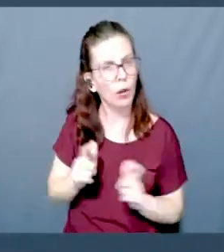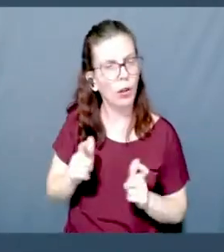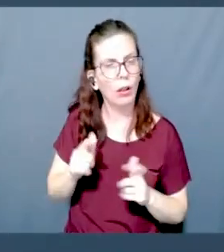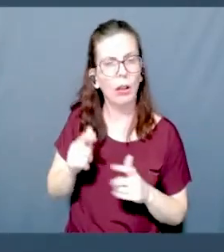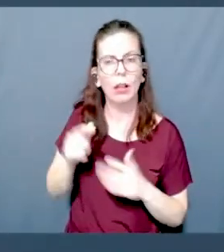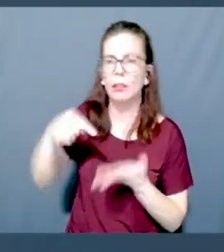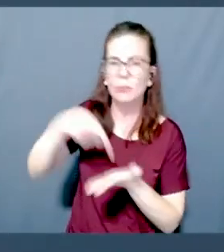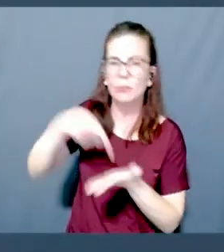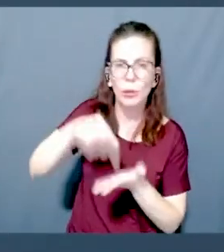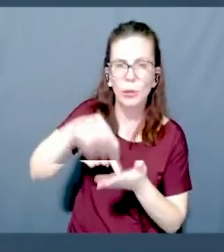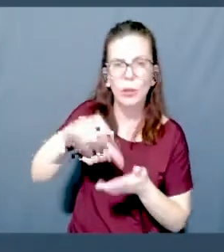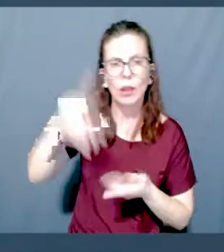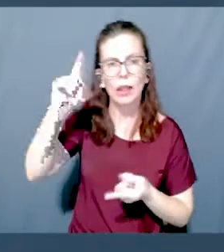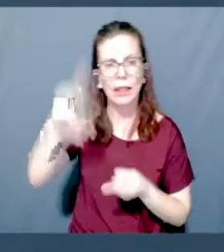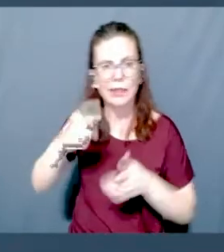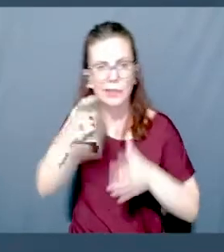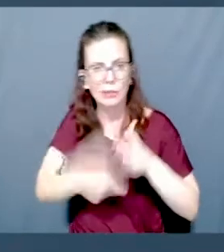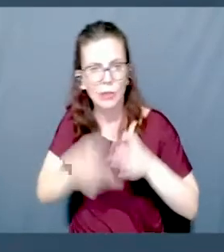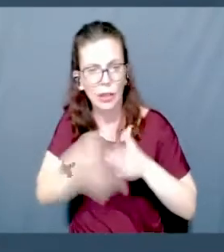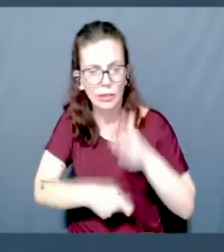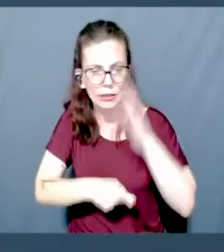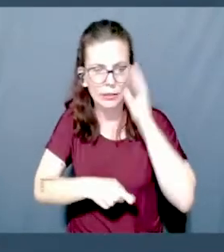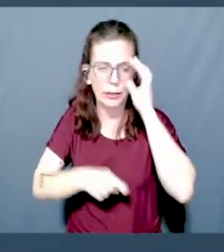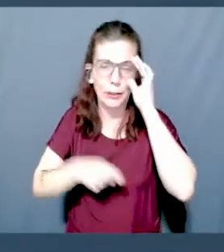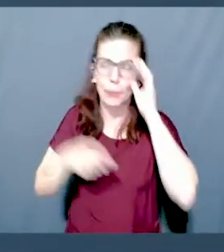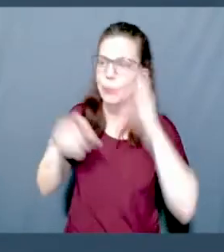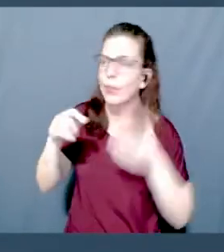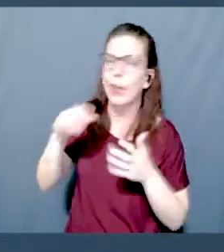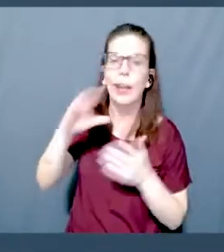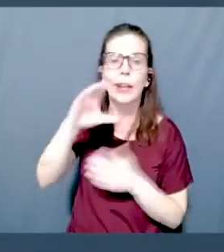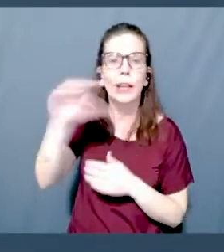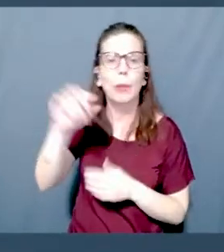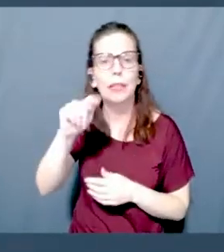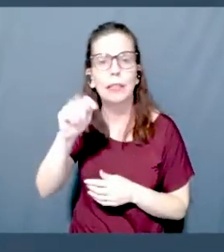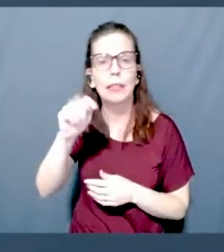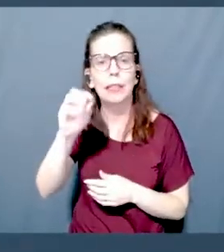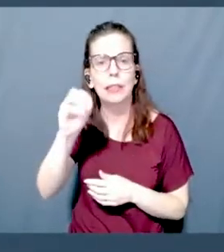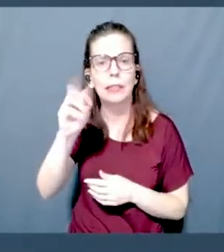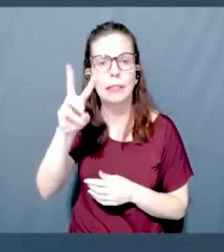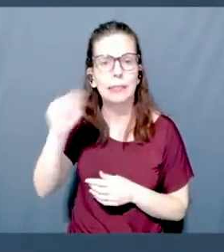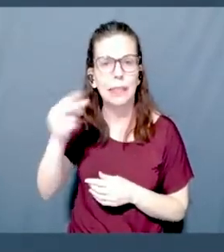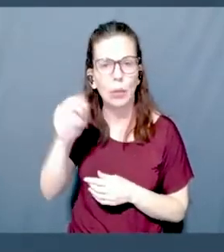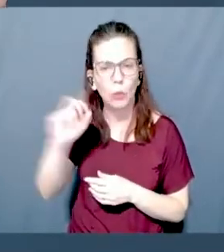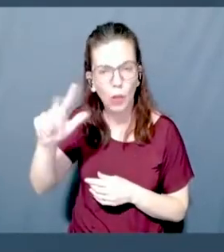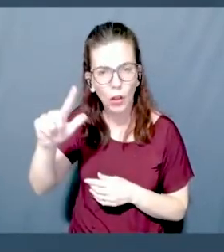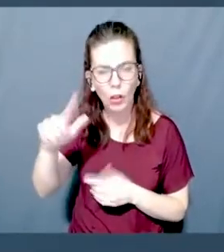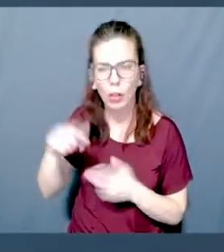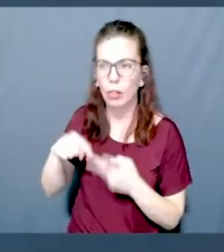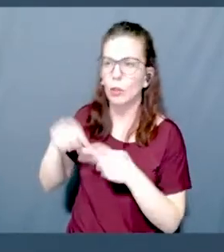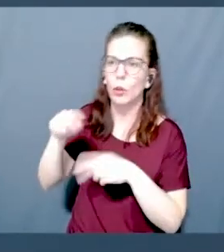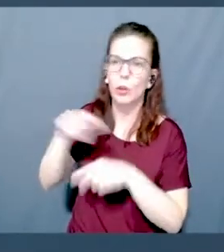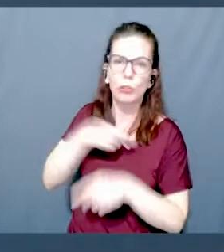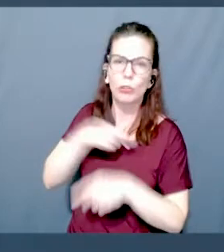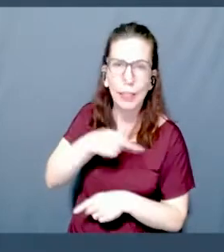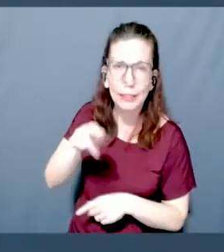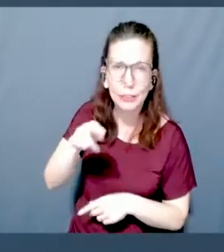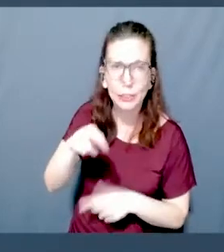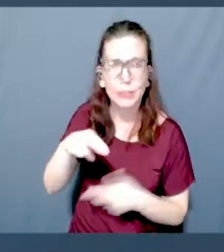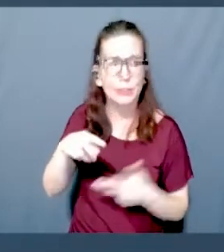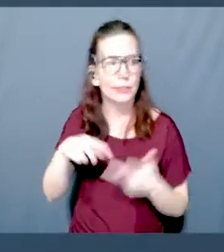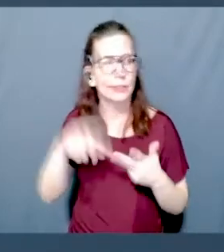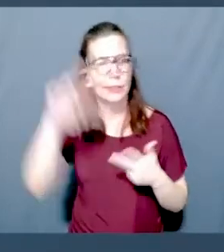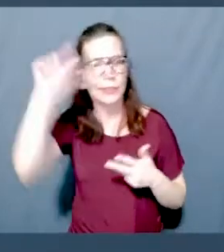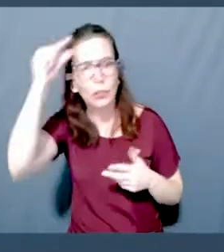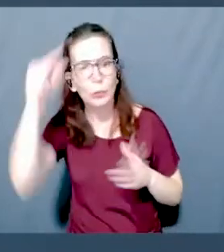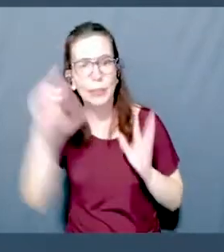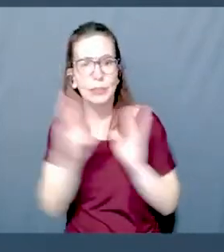think company town hall events, or house of worship, government conference, things like that.